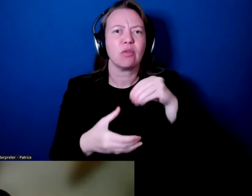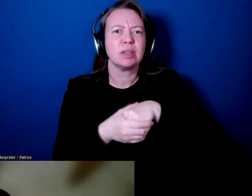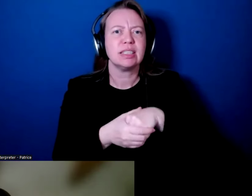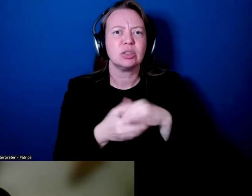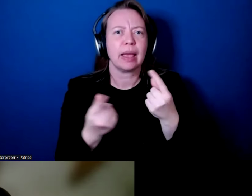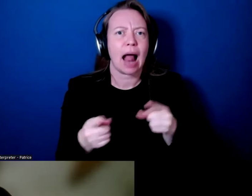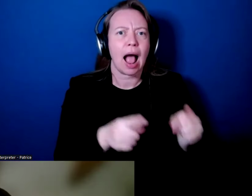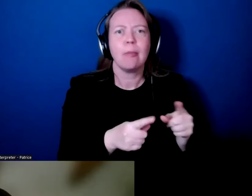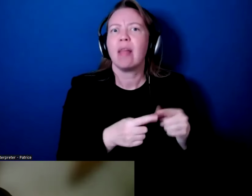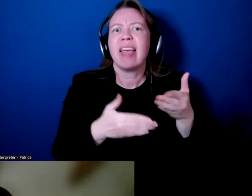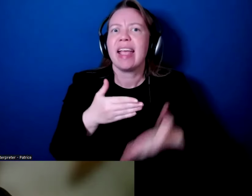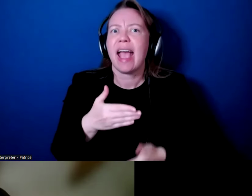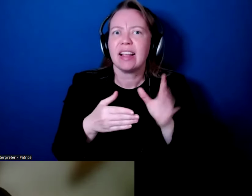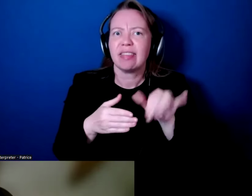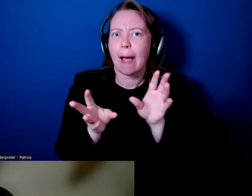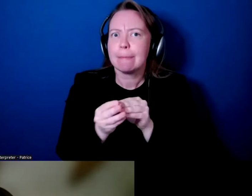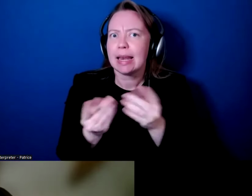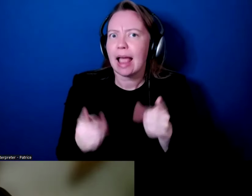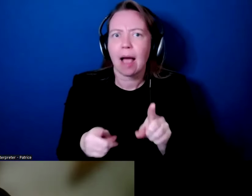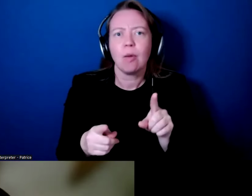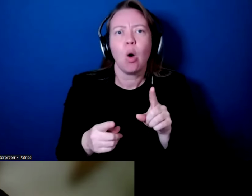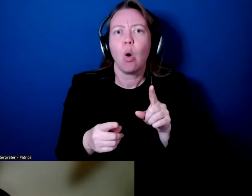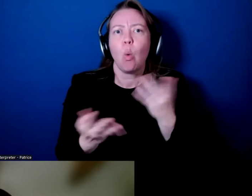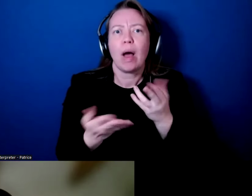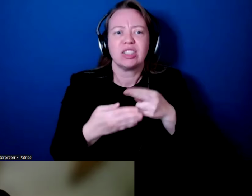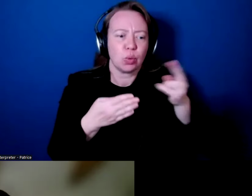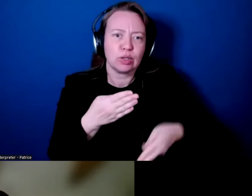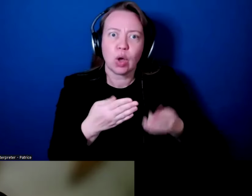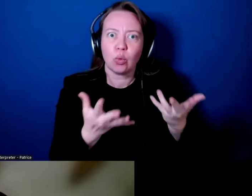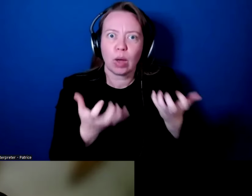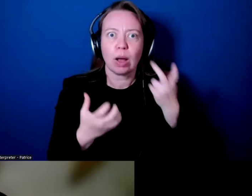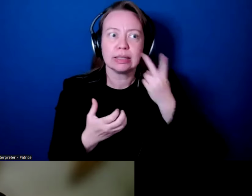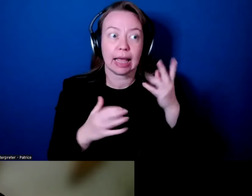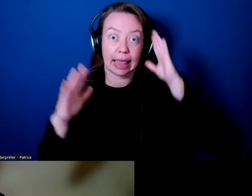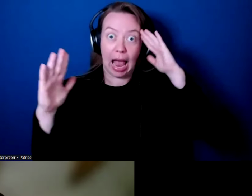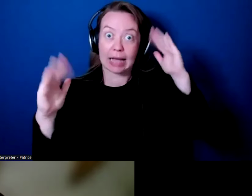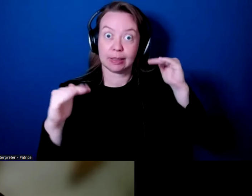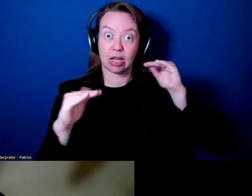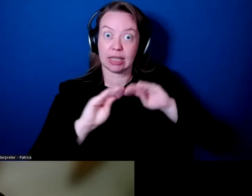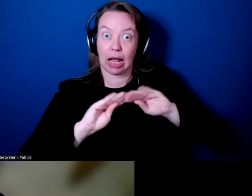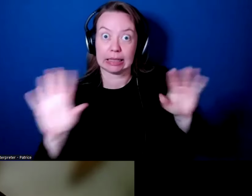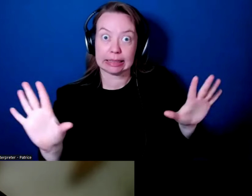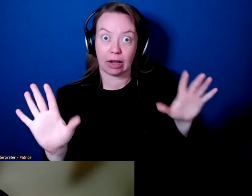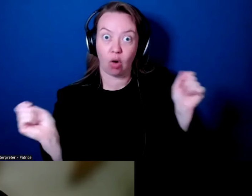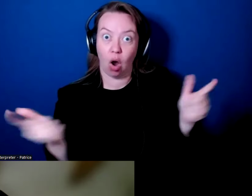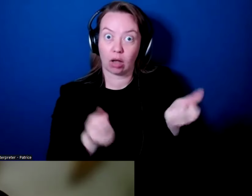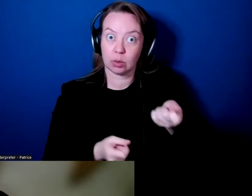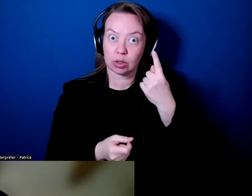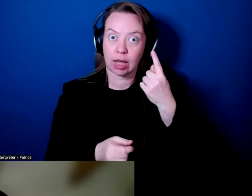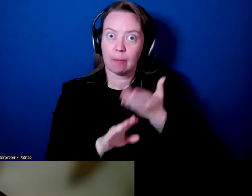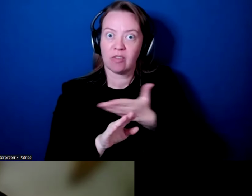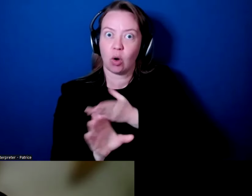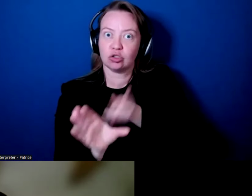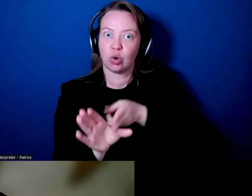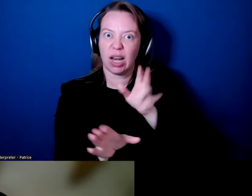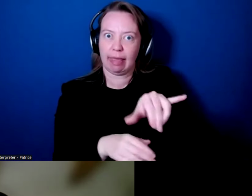on as a result of the participation. So not just kind of having a conversation for the sake of it, but being